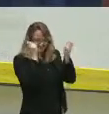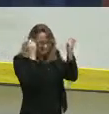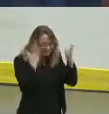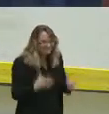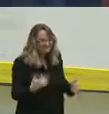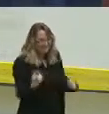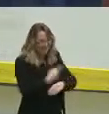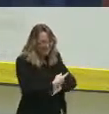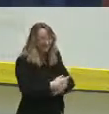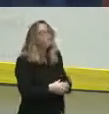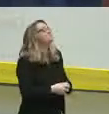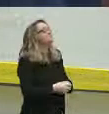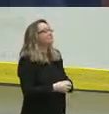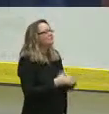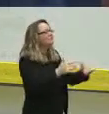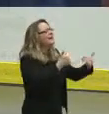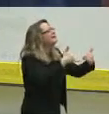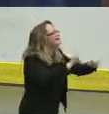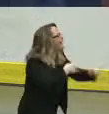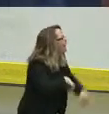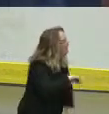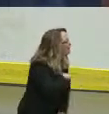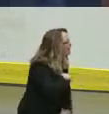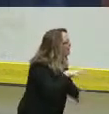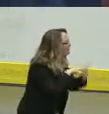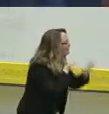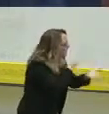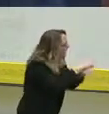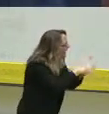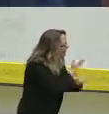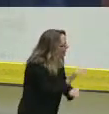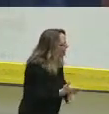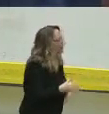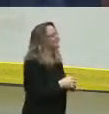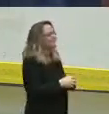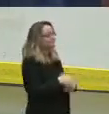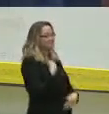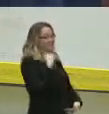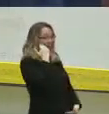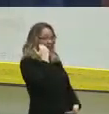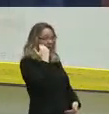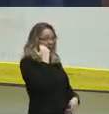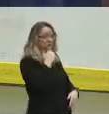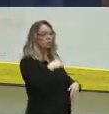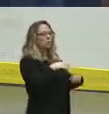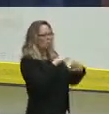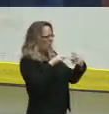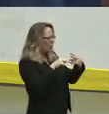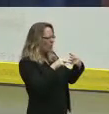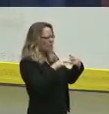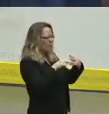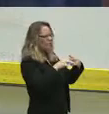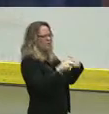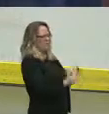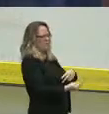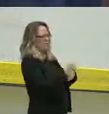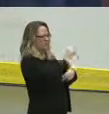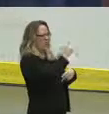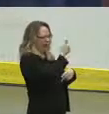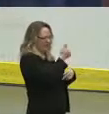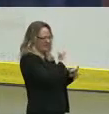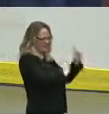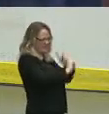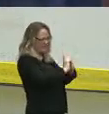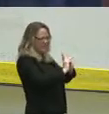learned some scholarly things. Sorry. I know the valedictorian Christina Shakula and Joshua Hart, the salutatorian, can attest to